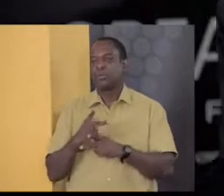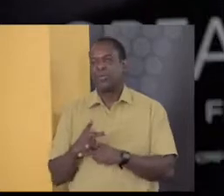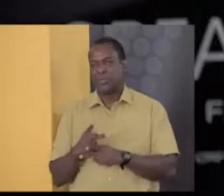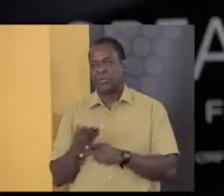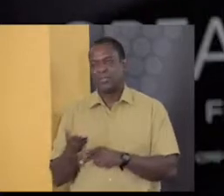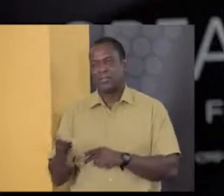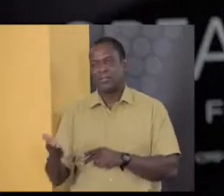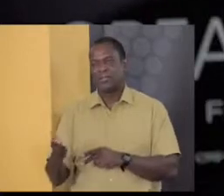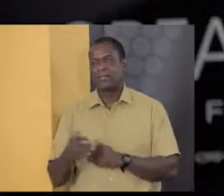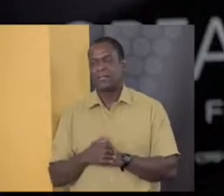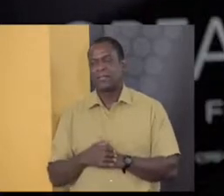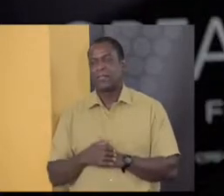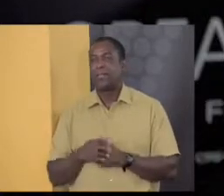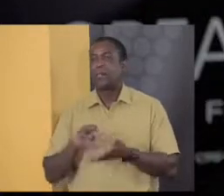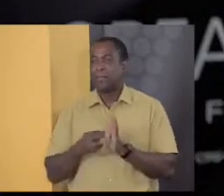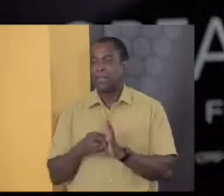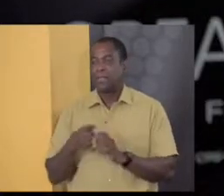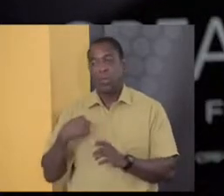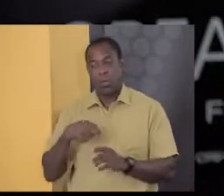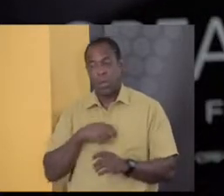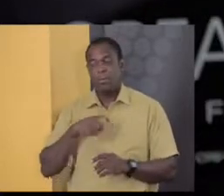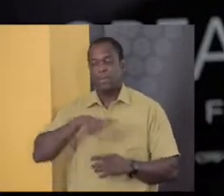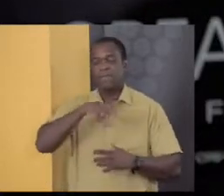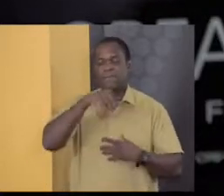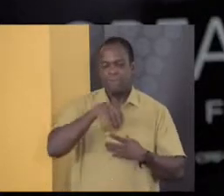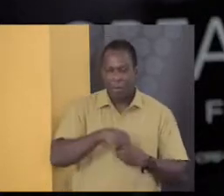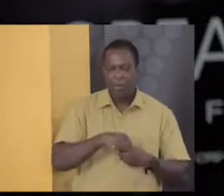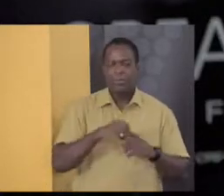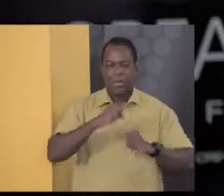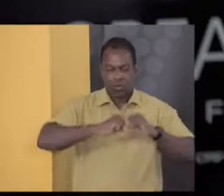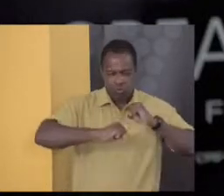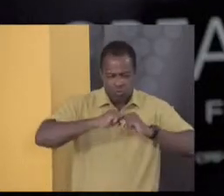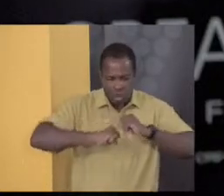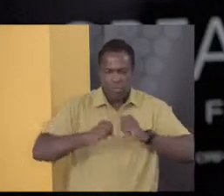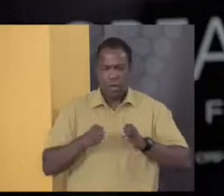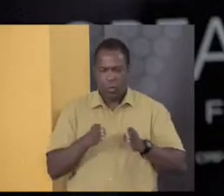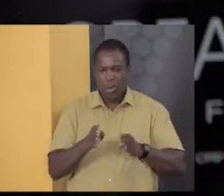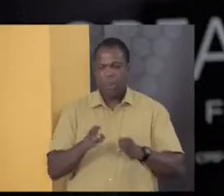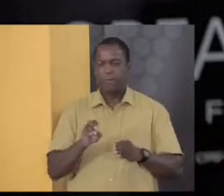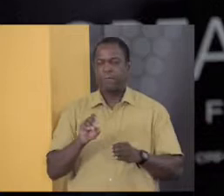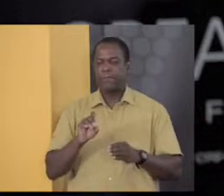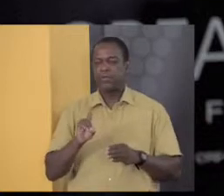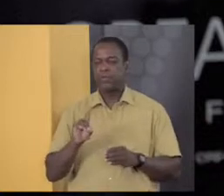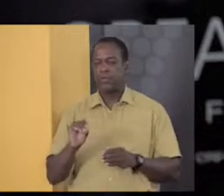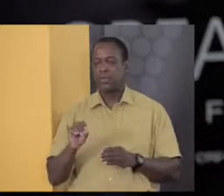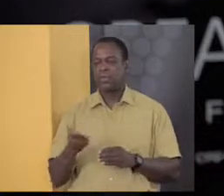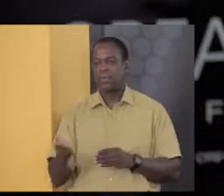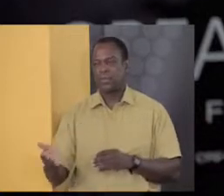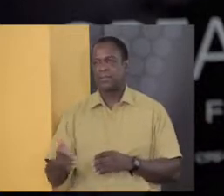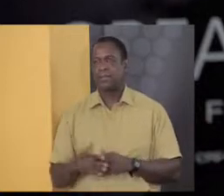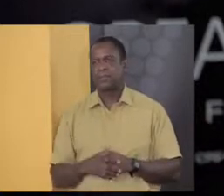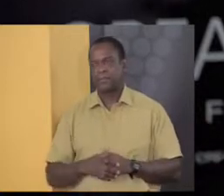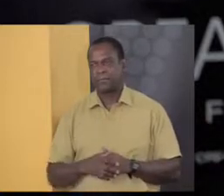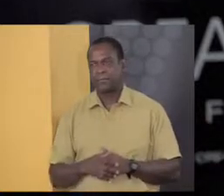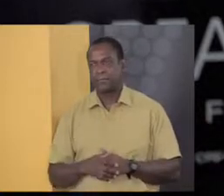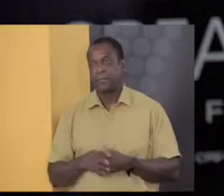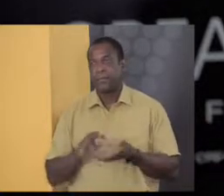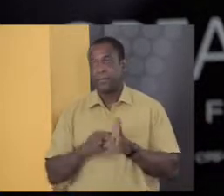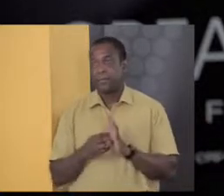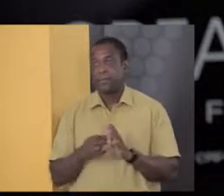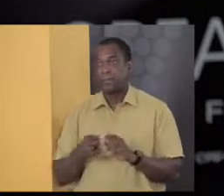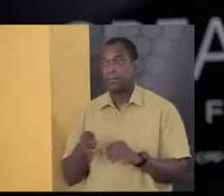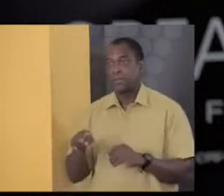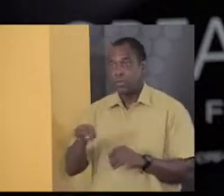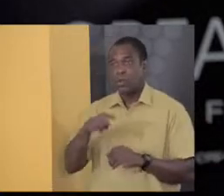be now, we have to now engage ourselves in this structured way. So those of us who may have all